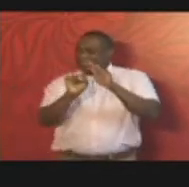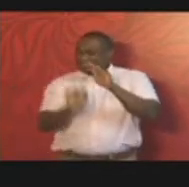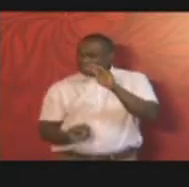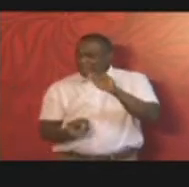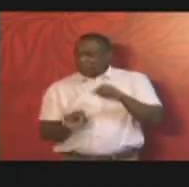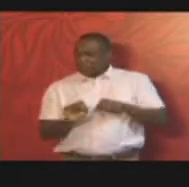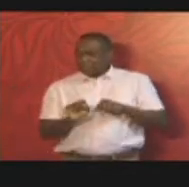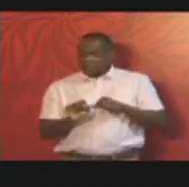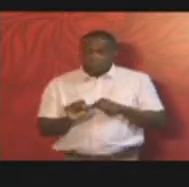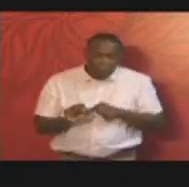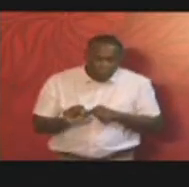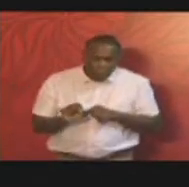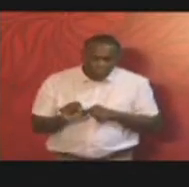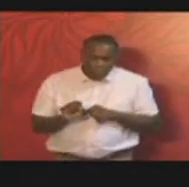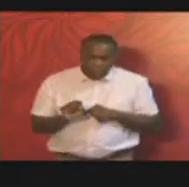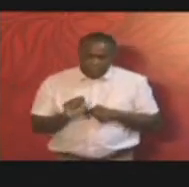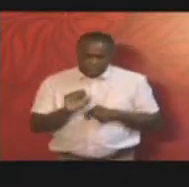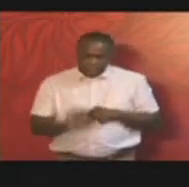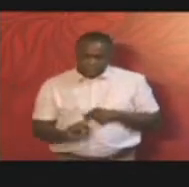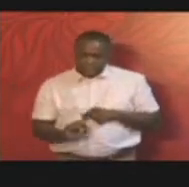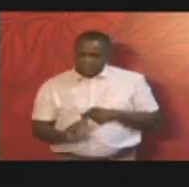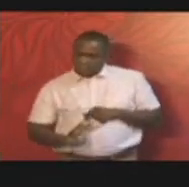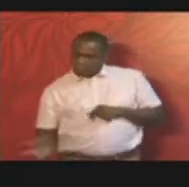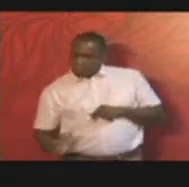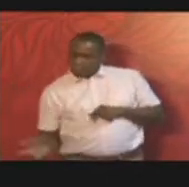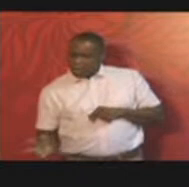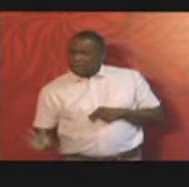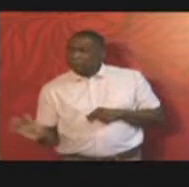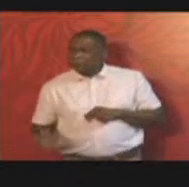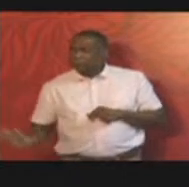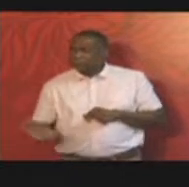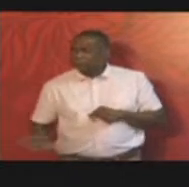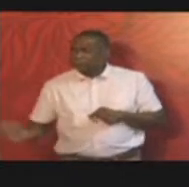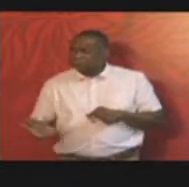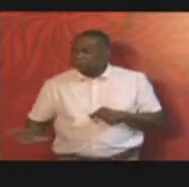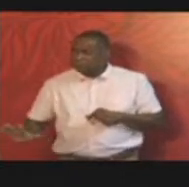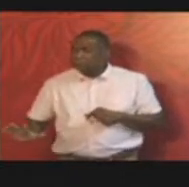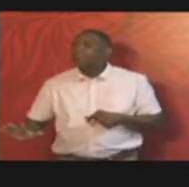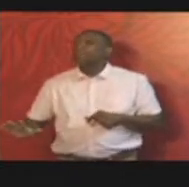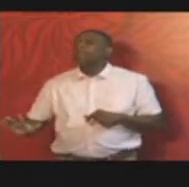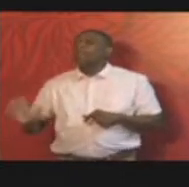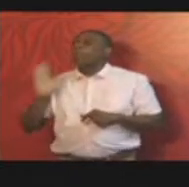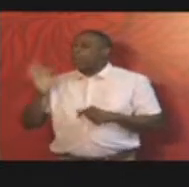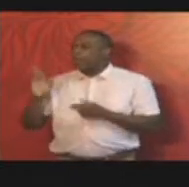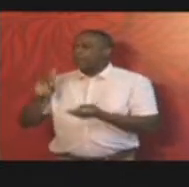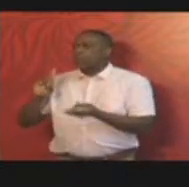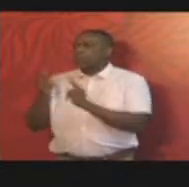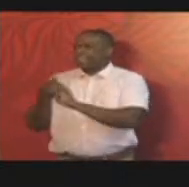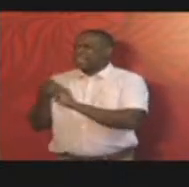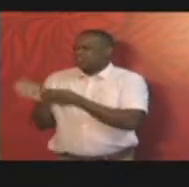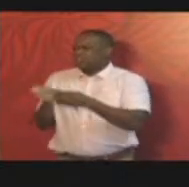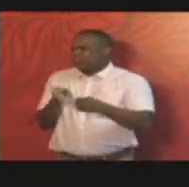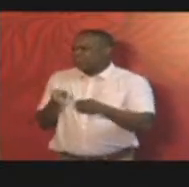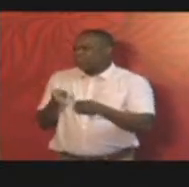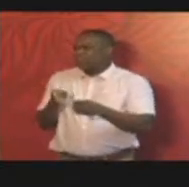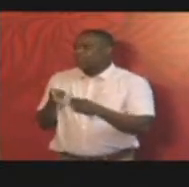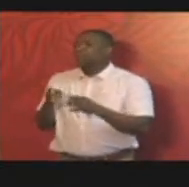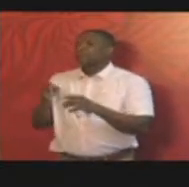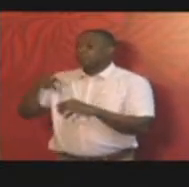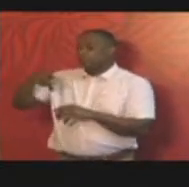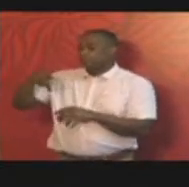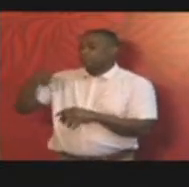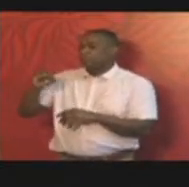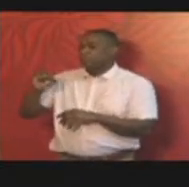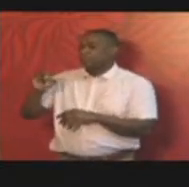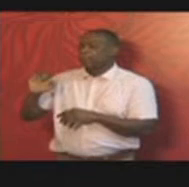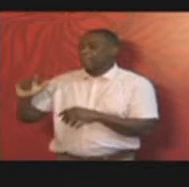in the southwestern peninsula, there is going to be on a rotational basis. The Penal site is up, and we hope to have a Debe